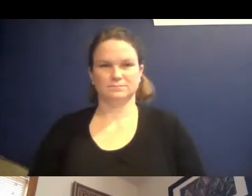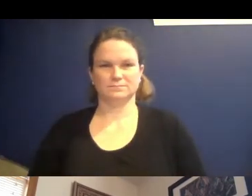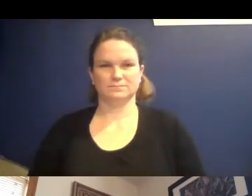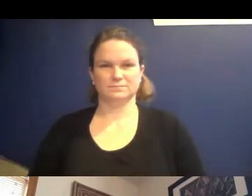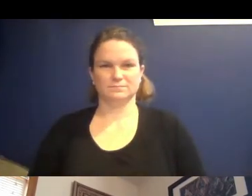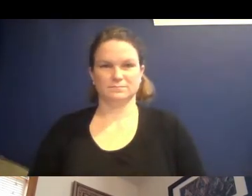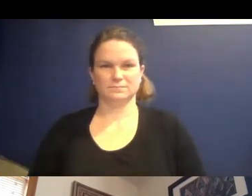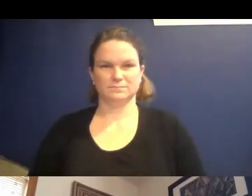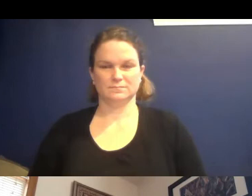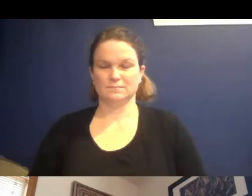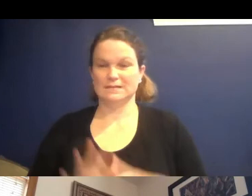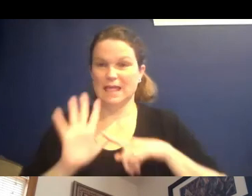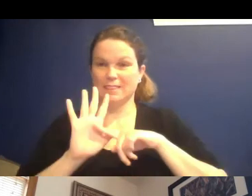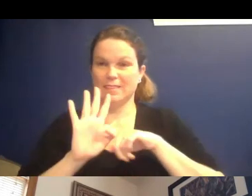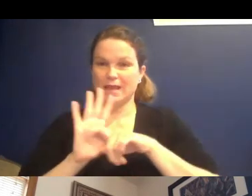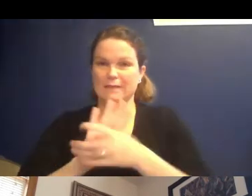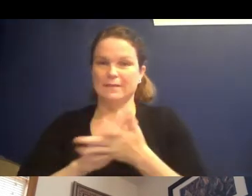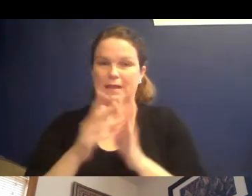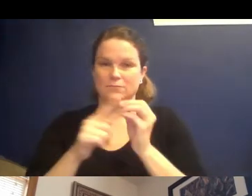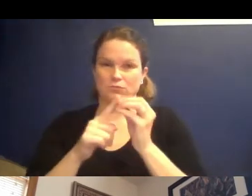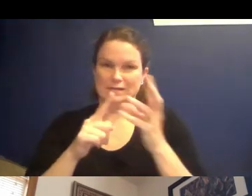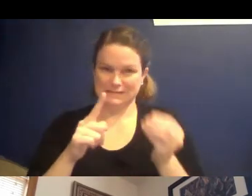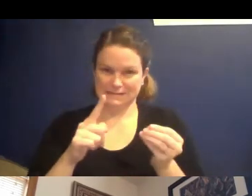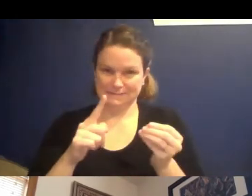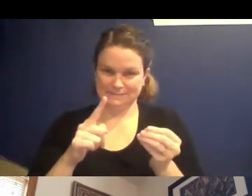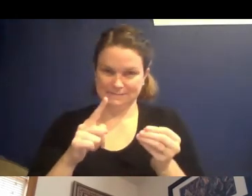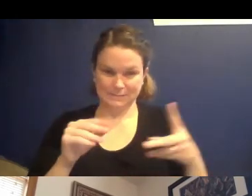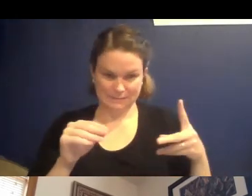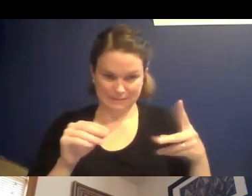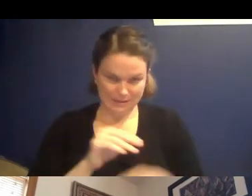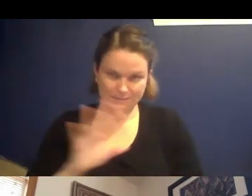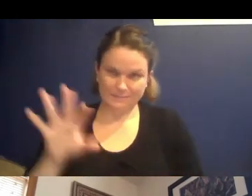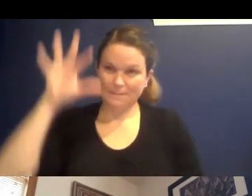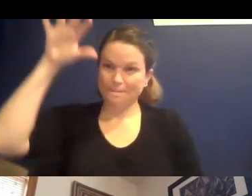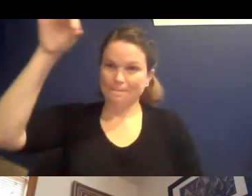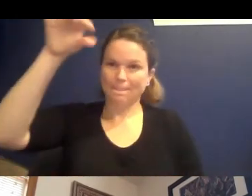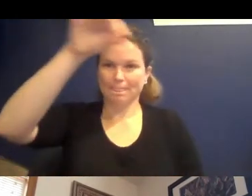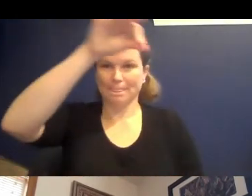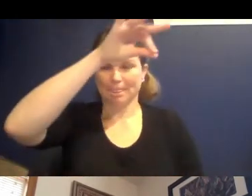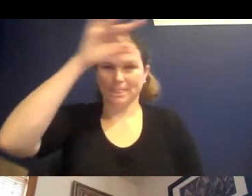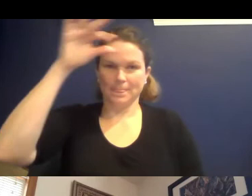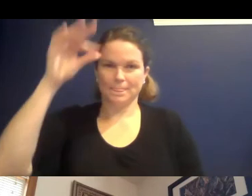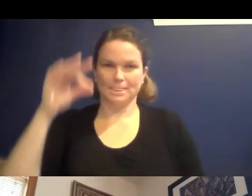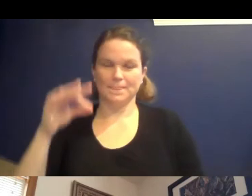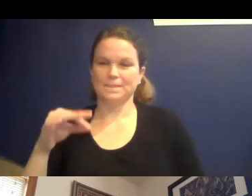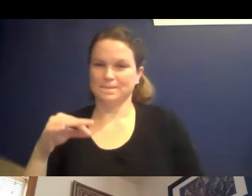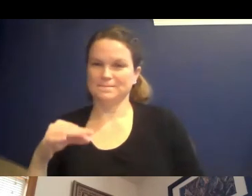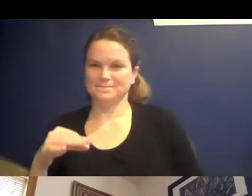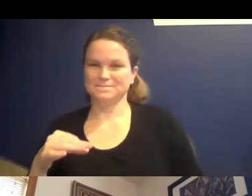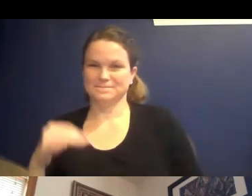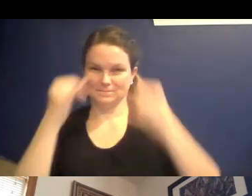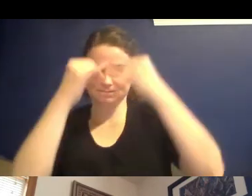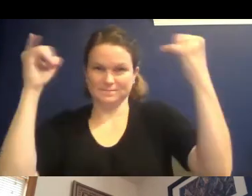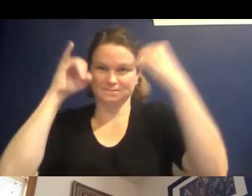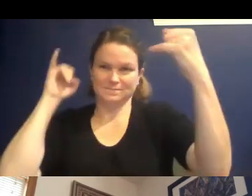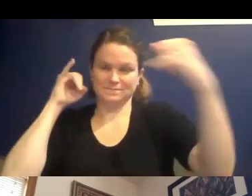When the caterpillars turned into chrysalids, we cut the stems and hung them with clothespins on lines strung